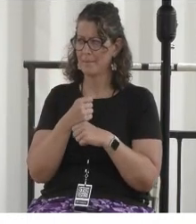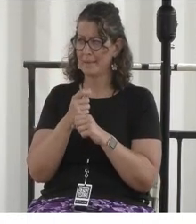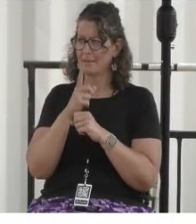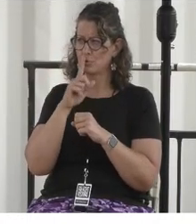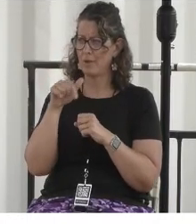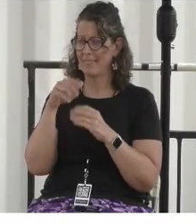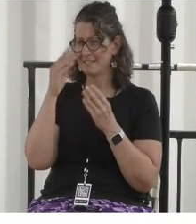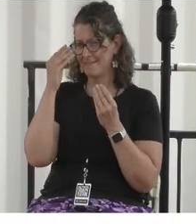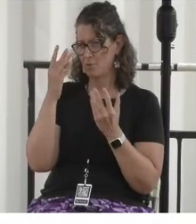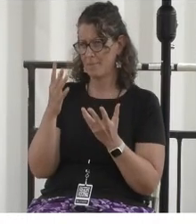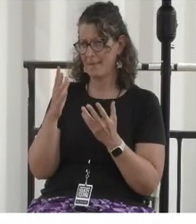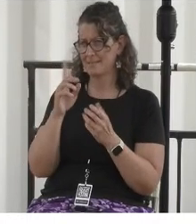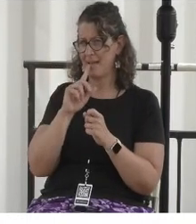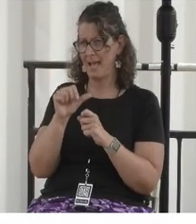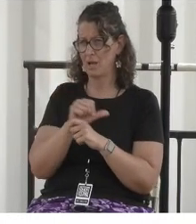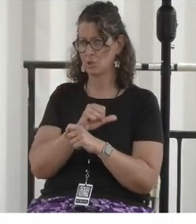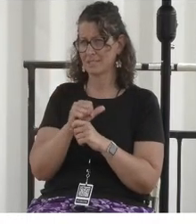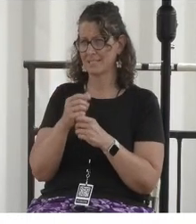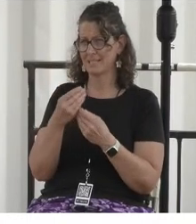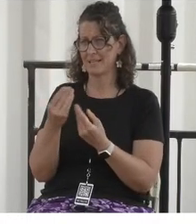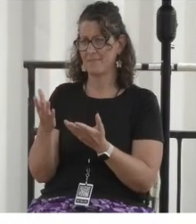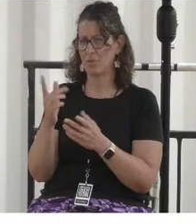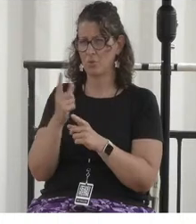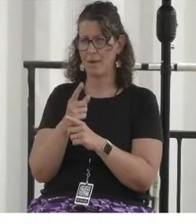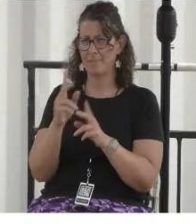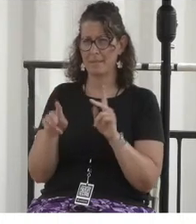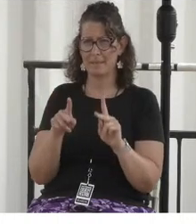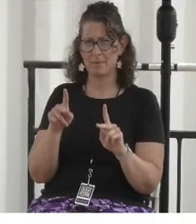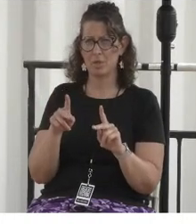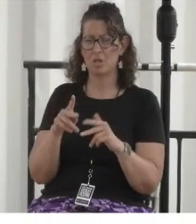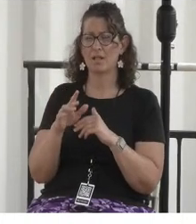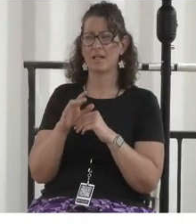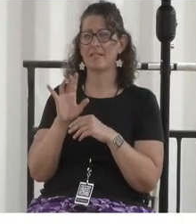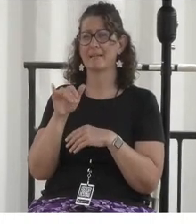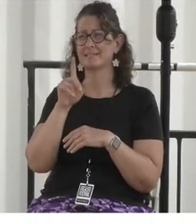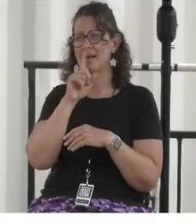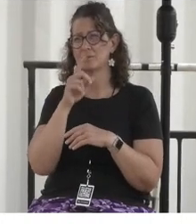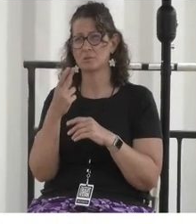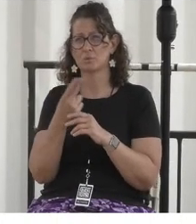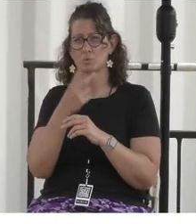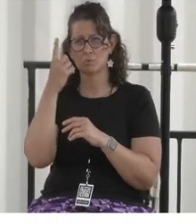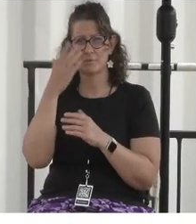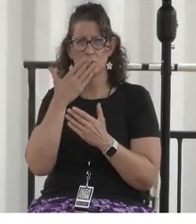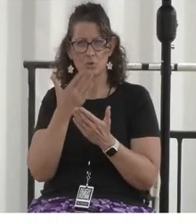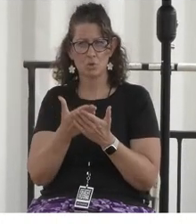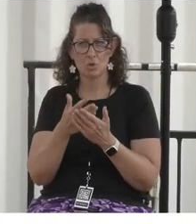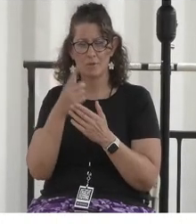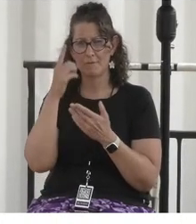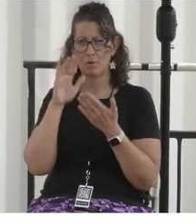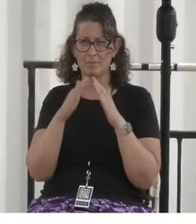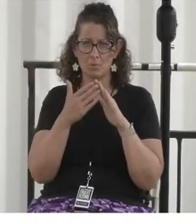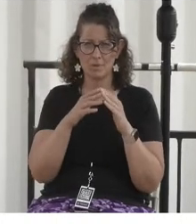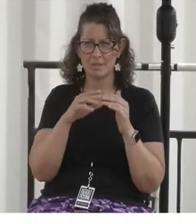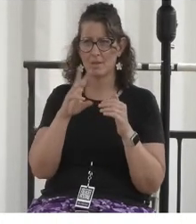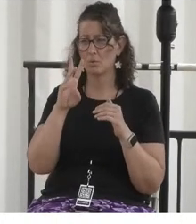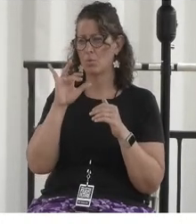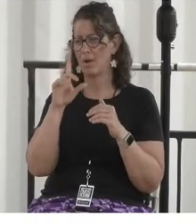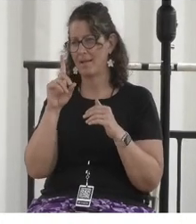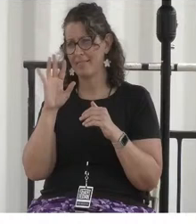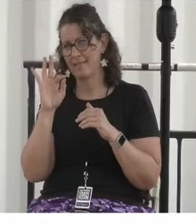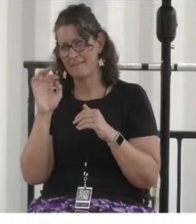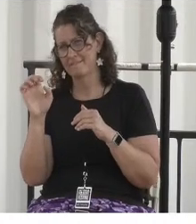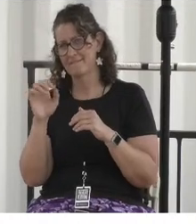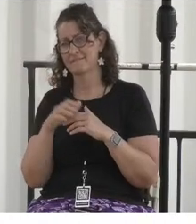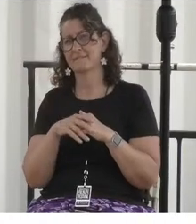this information actually is getting into the right hands, that it's actually being used for good, for communities, for wildlife, for